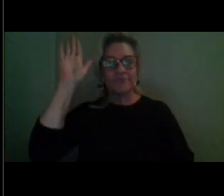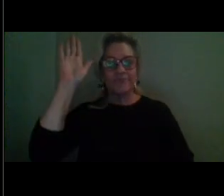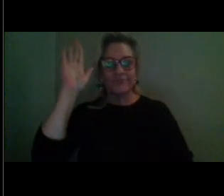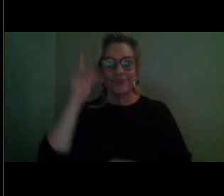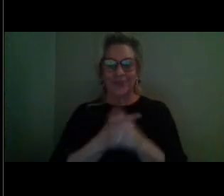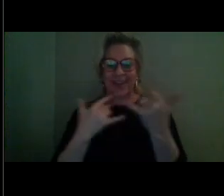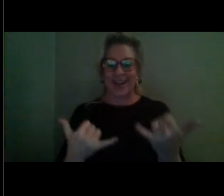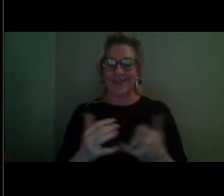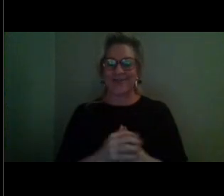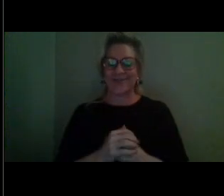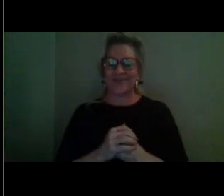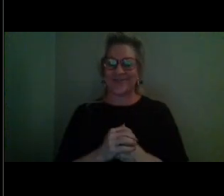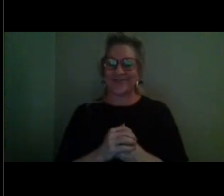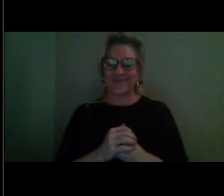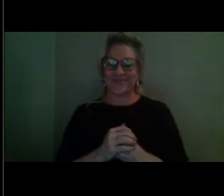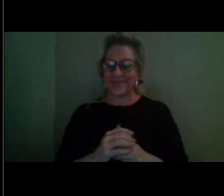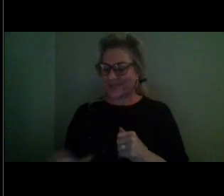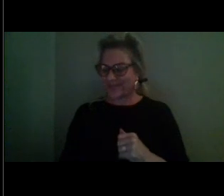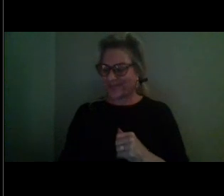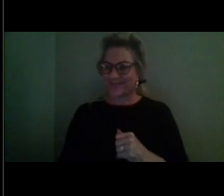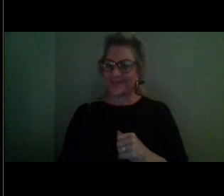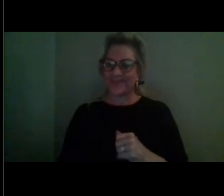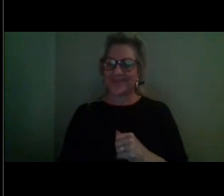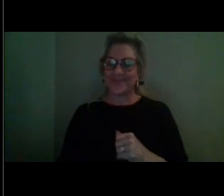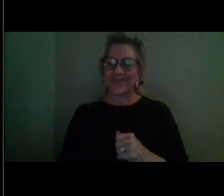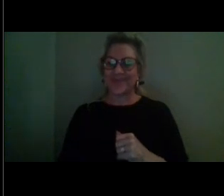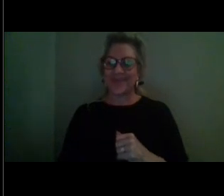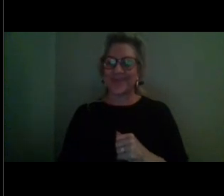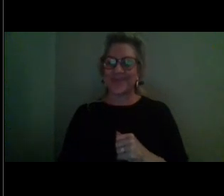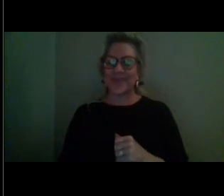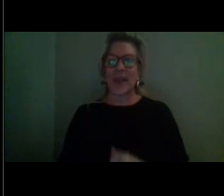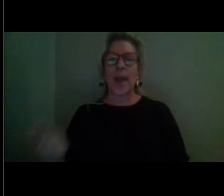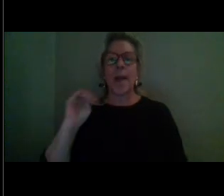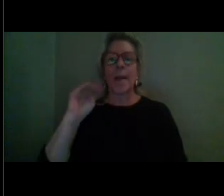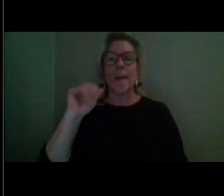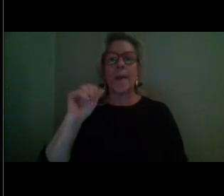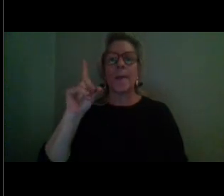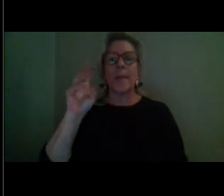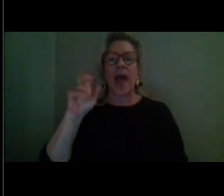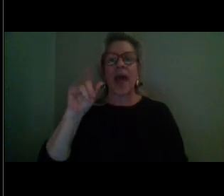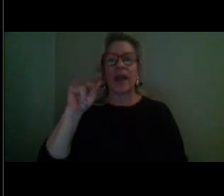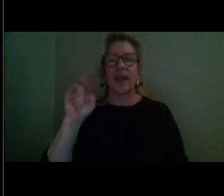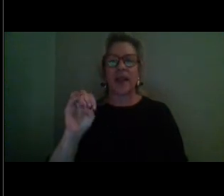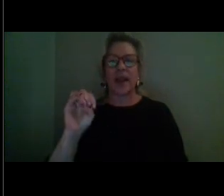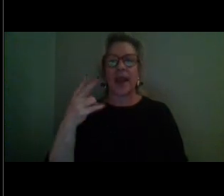time. Up next, I'd like to call on Madeline Harris.